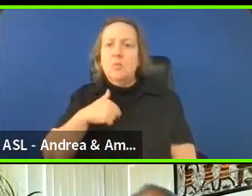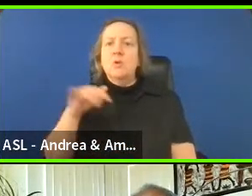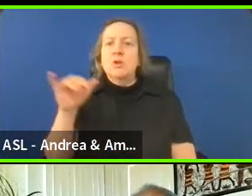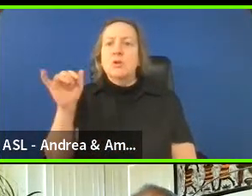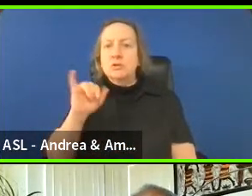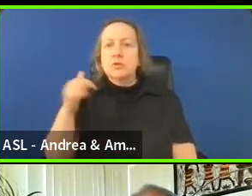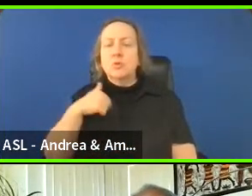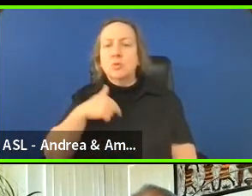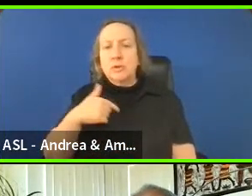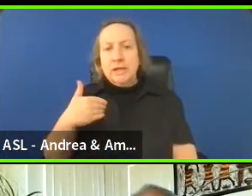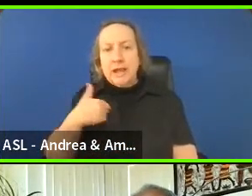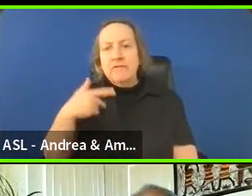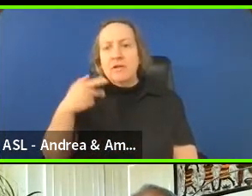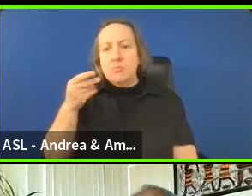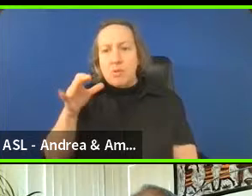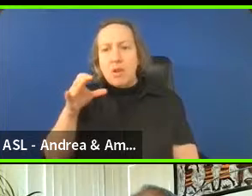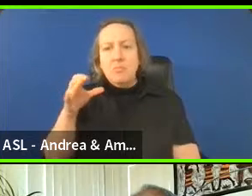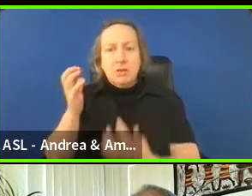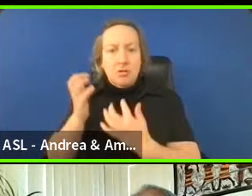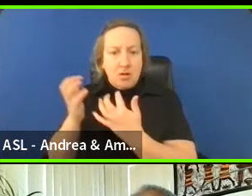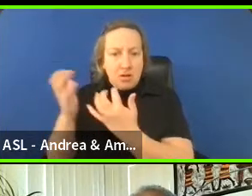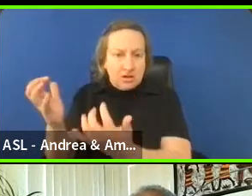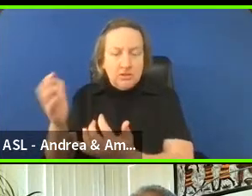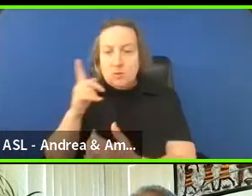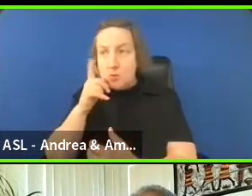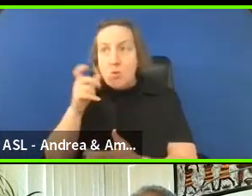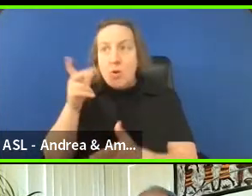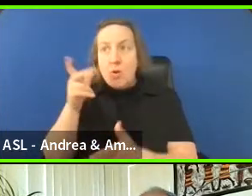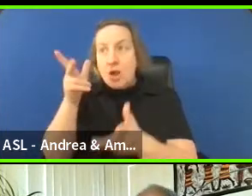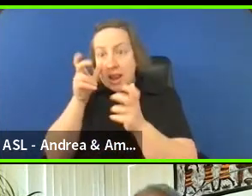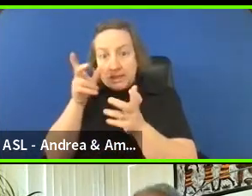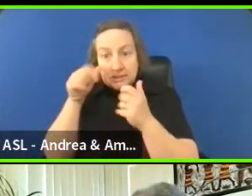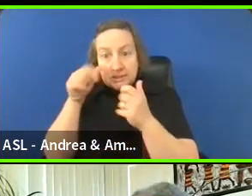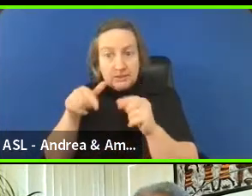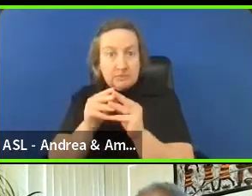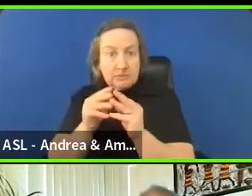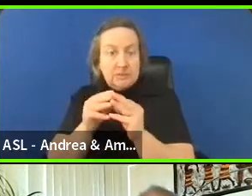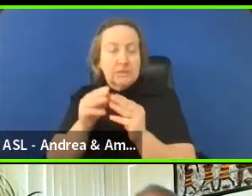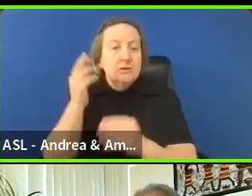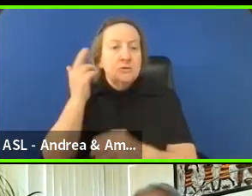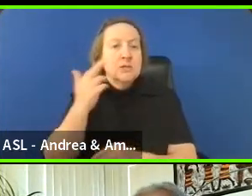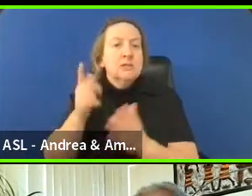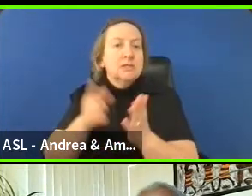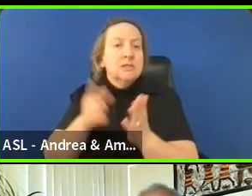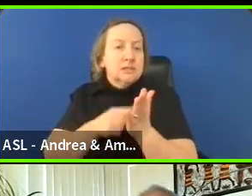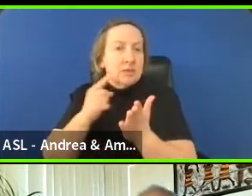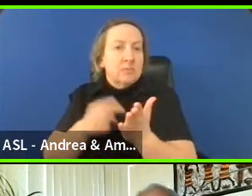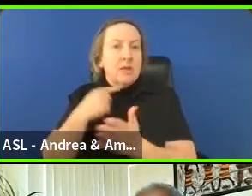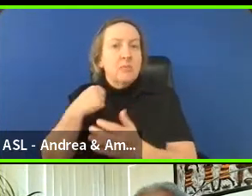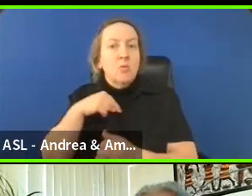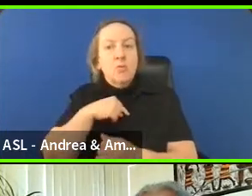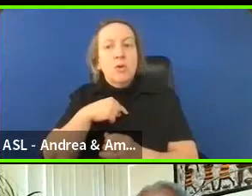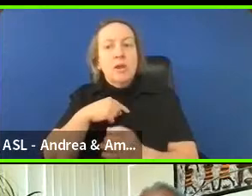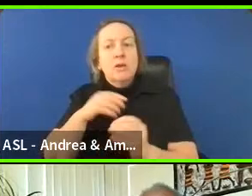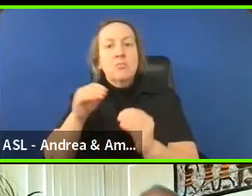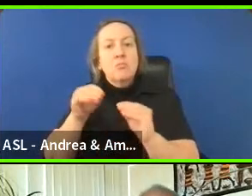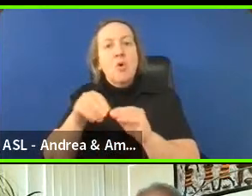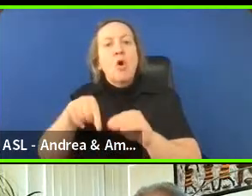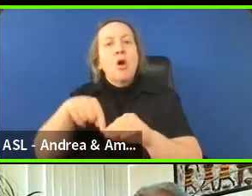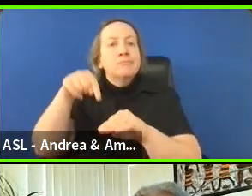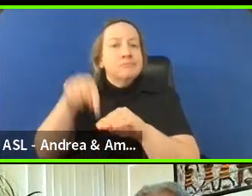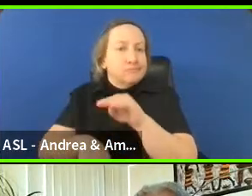have a public audience that is listening to this, and that's why we sometimes go into more